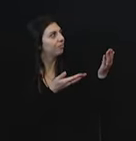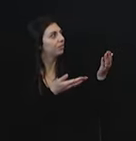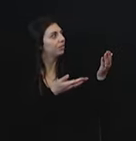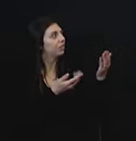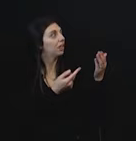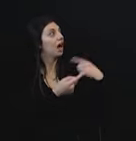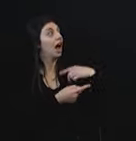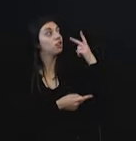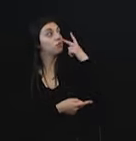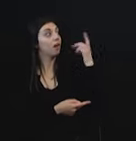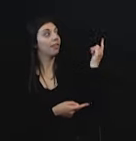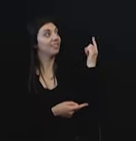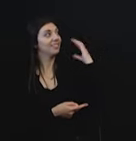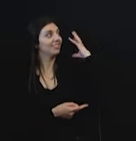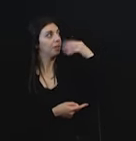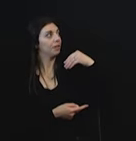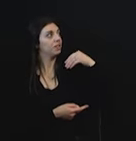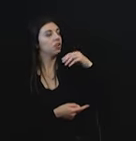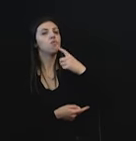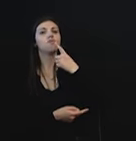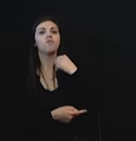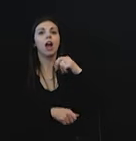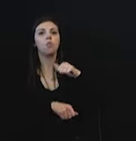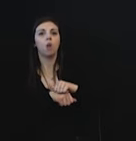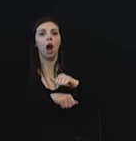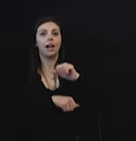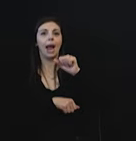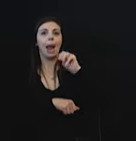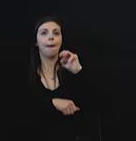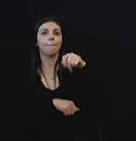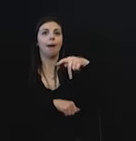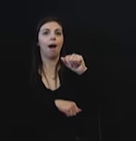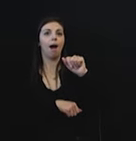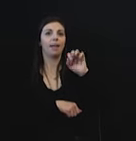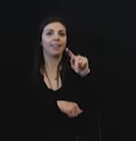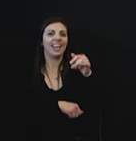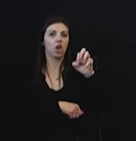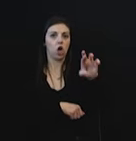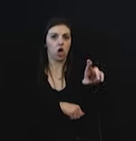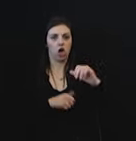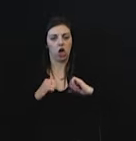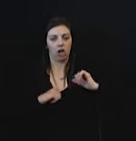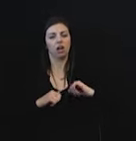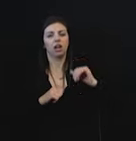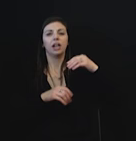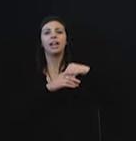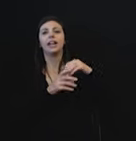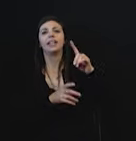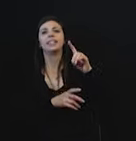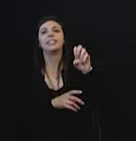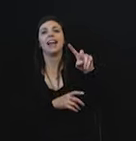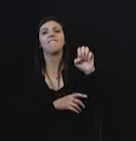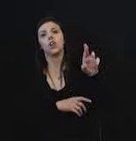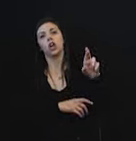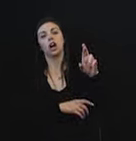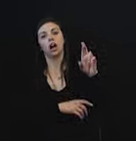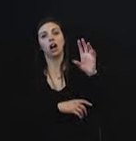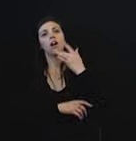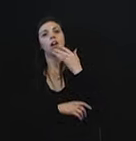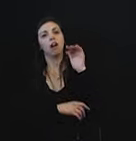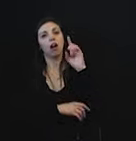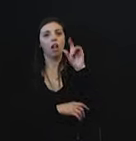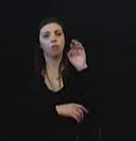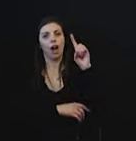I saw. This is Red Rocks Amphitheater in the Denver, Colorado area. A gorgeous,